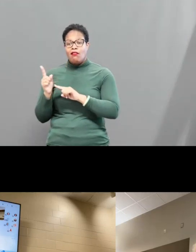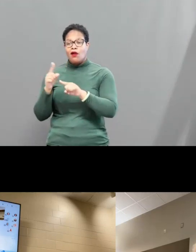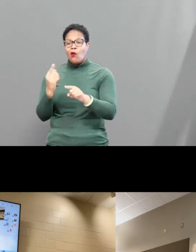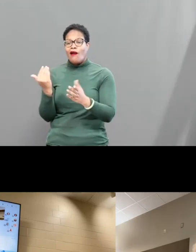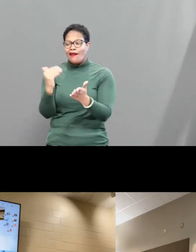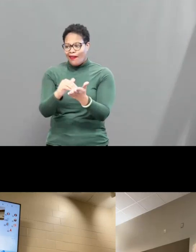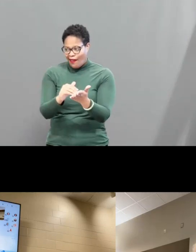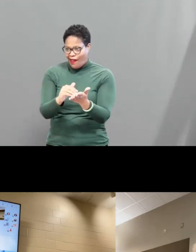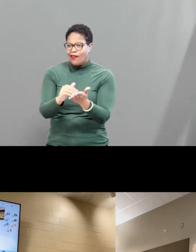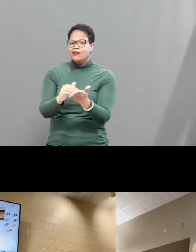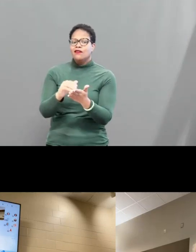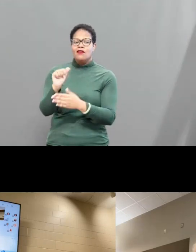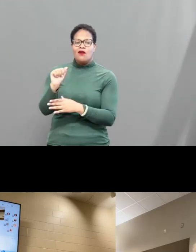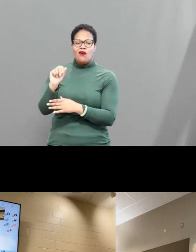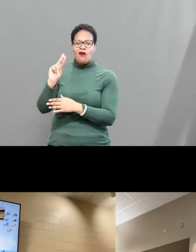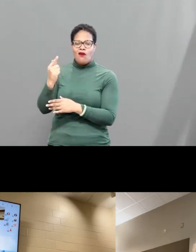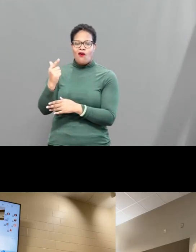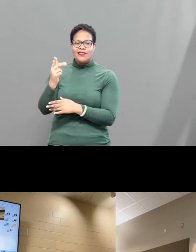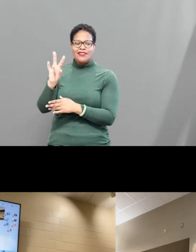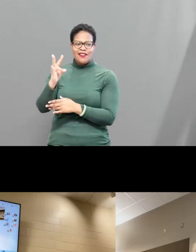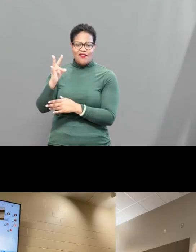on August the 7th,